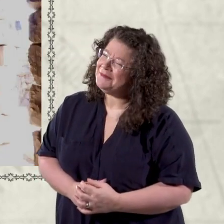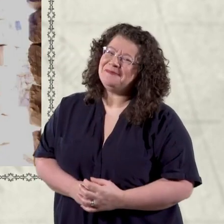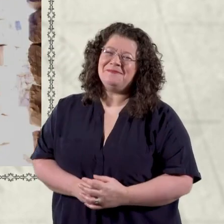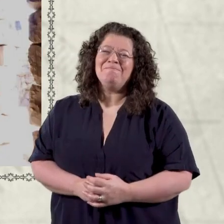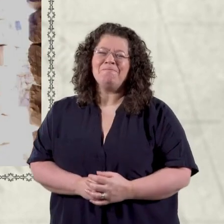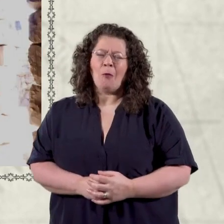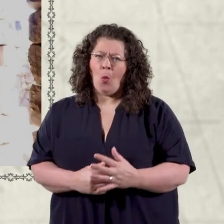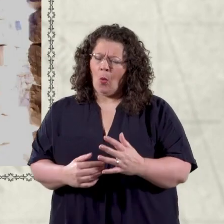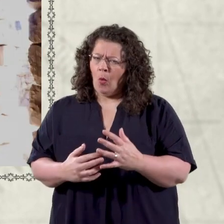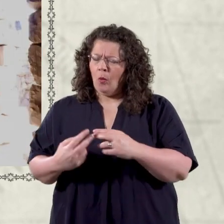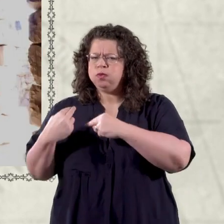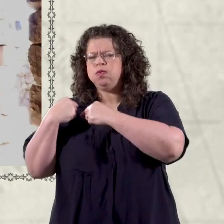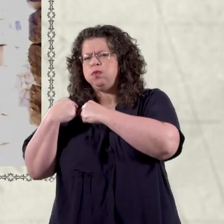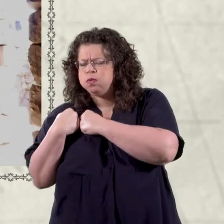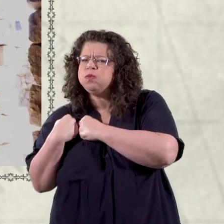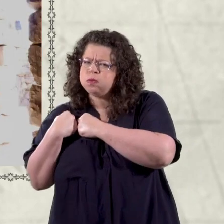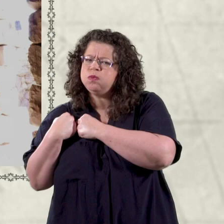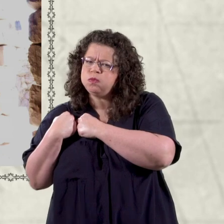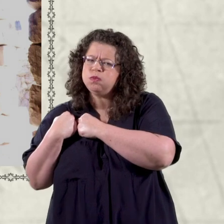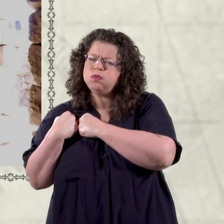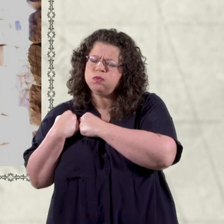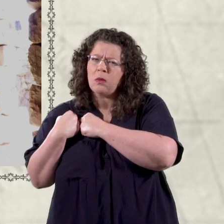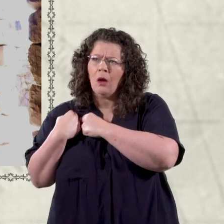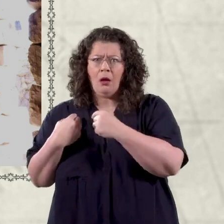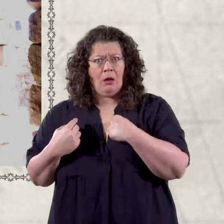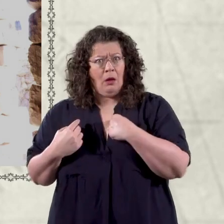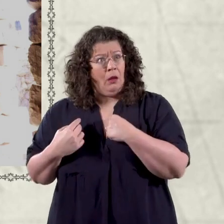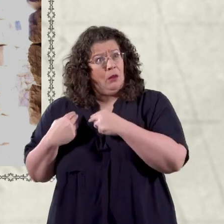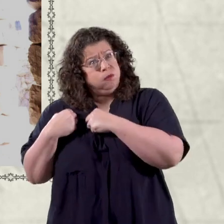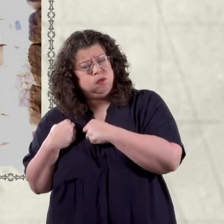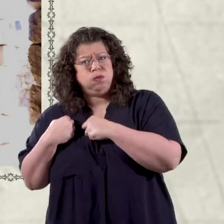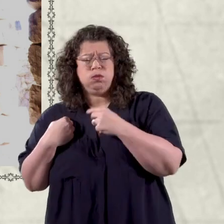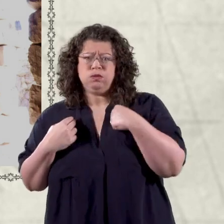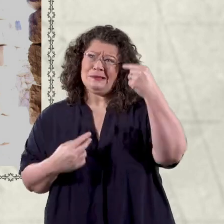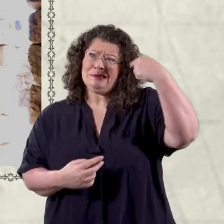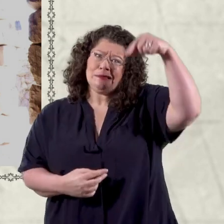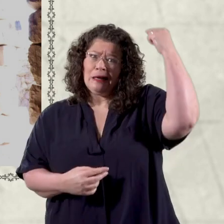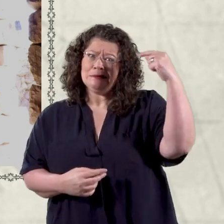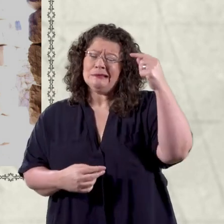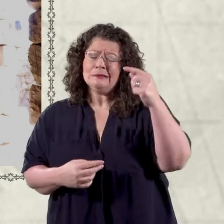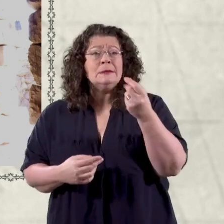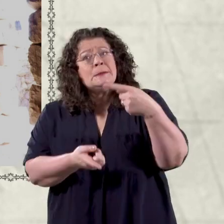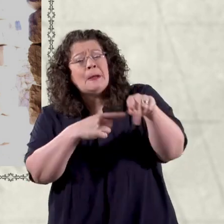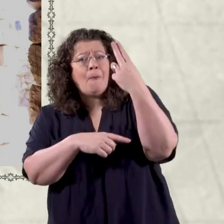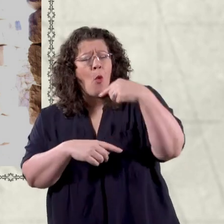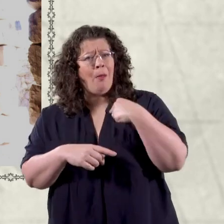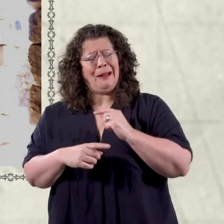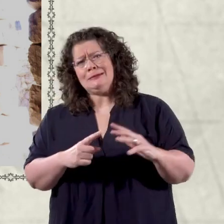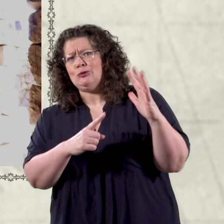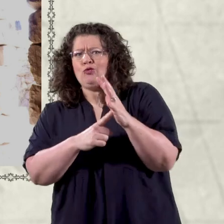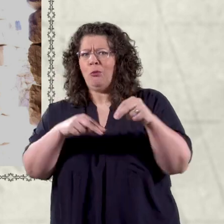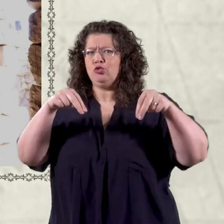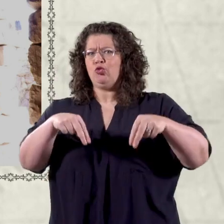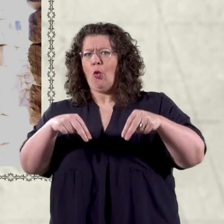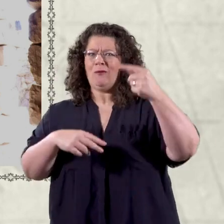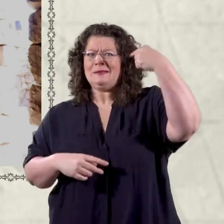It's quite a responsibility, you know, being the main saint, the national saint. Some people call me the top